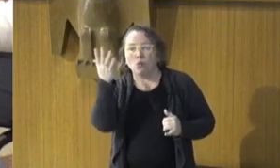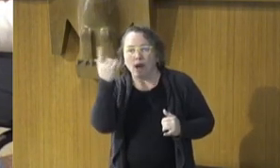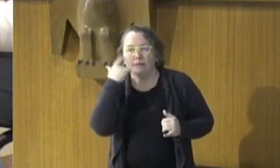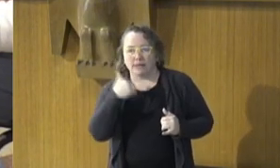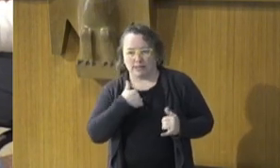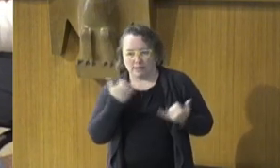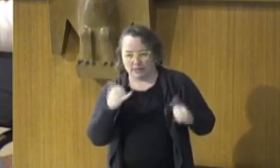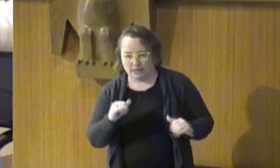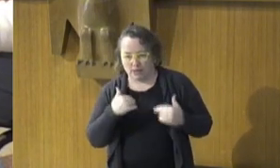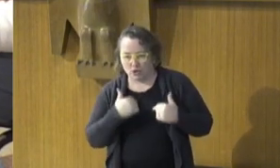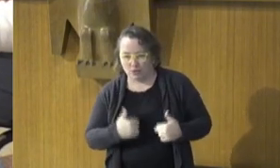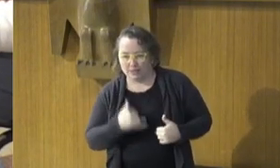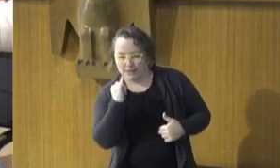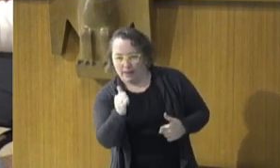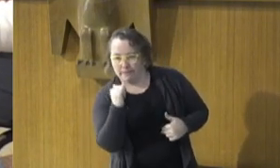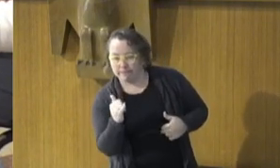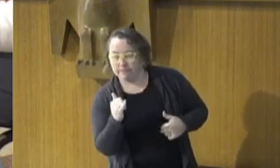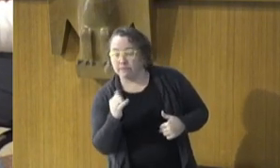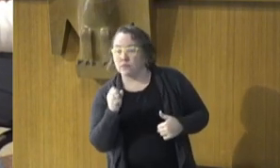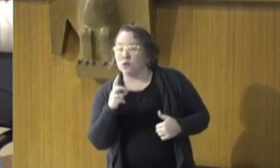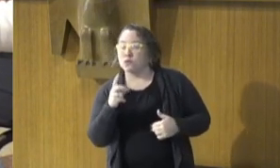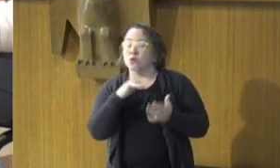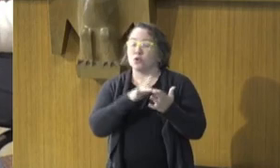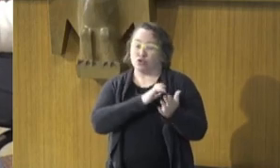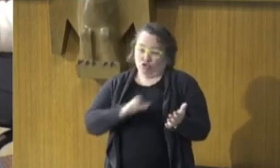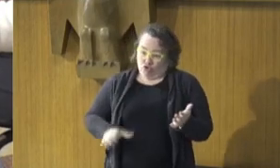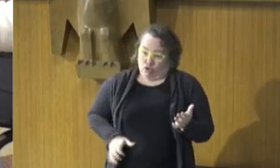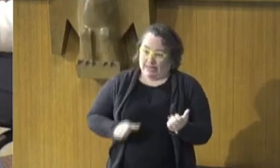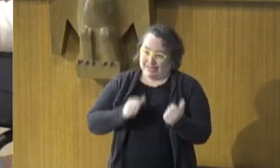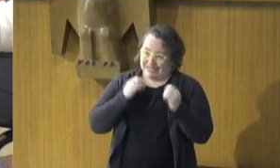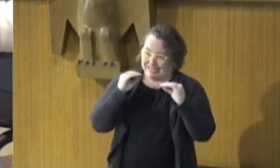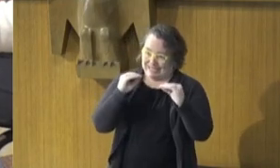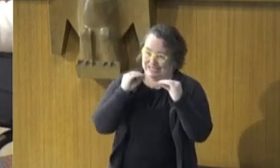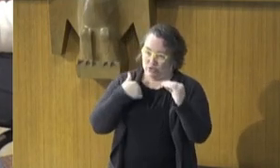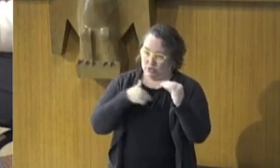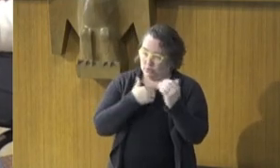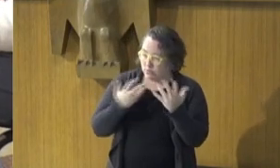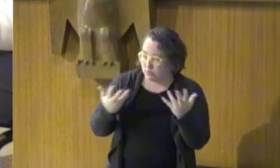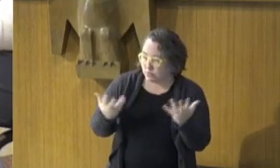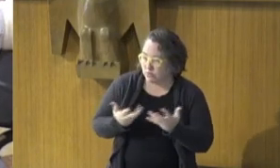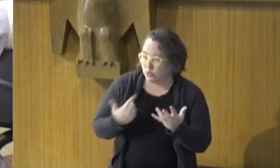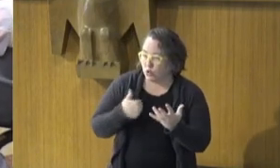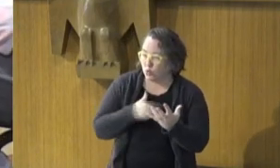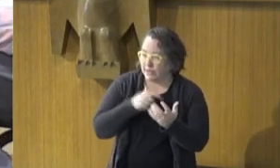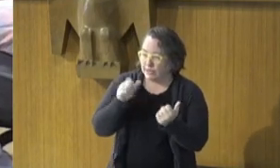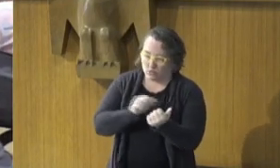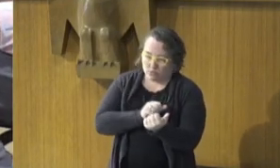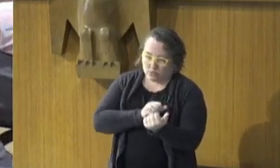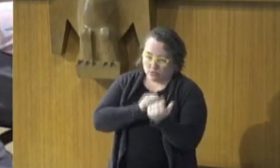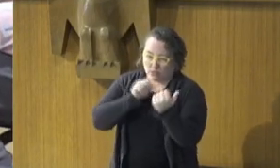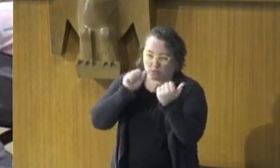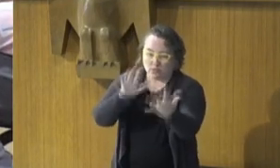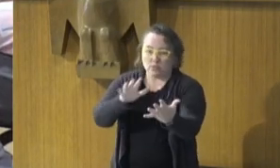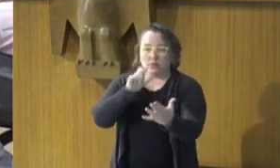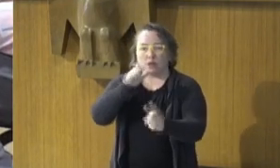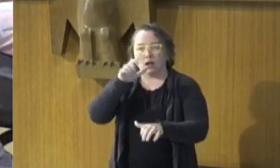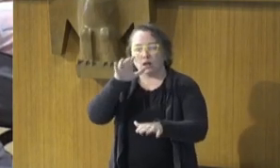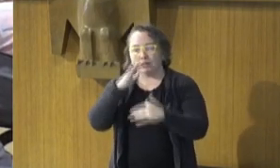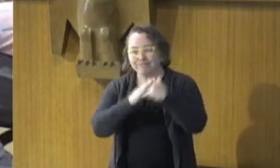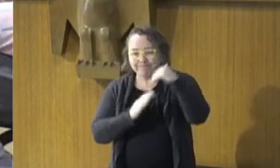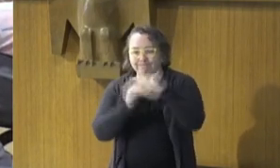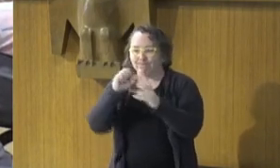human being. And so Jesus is teaching us how to encounter these ugly, uncomfortable situations by